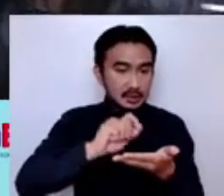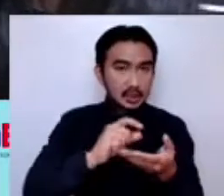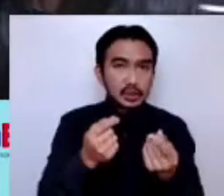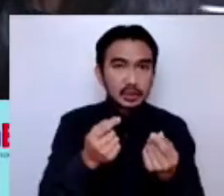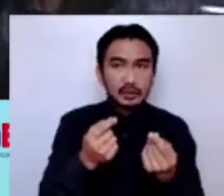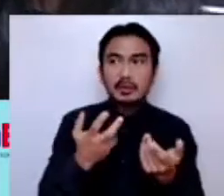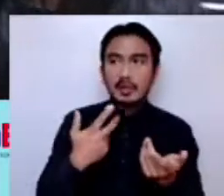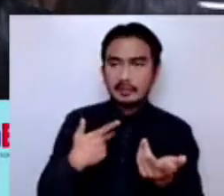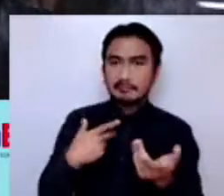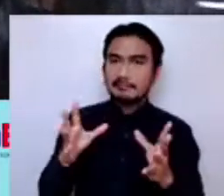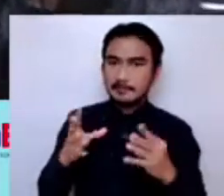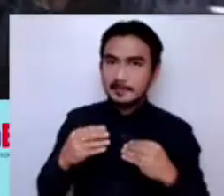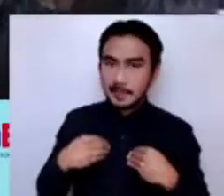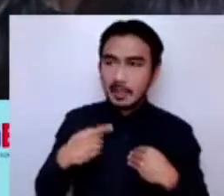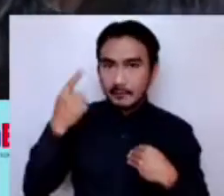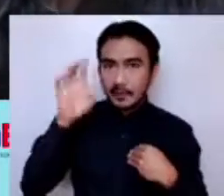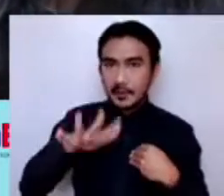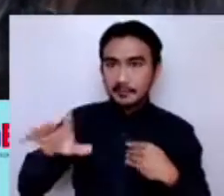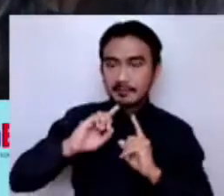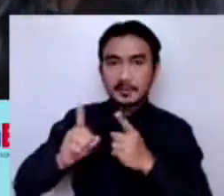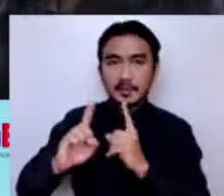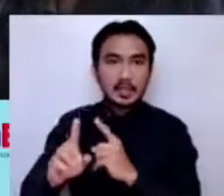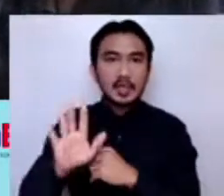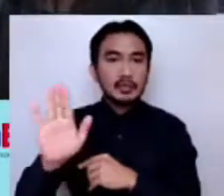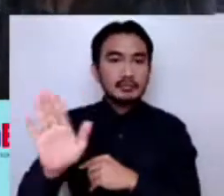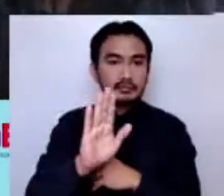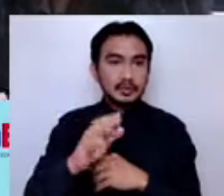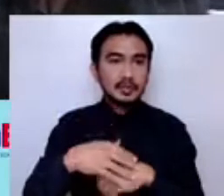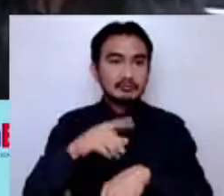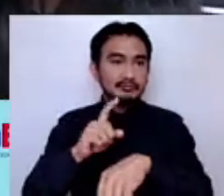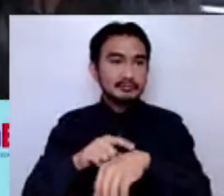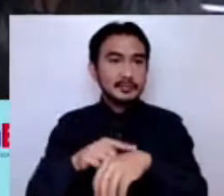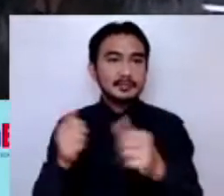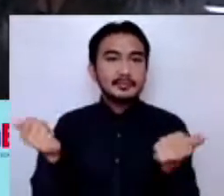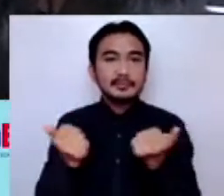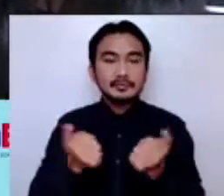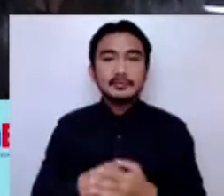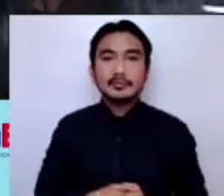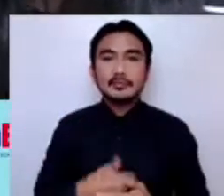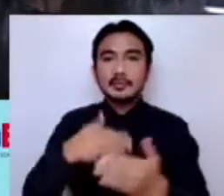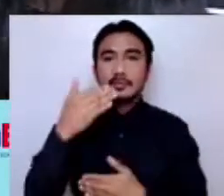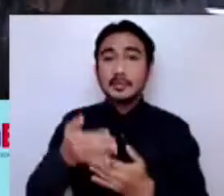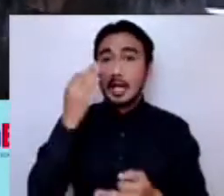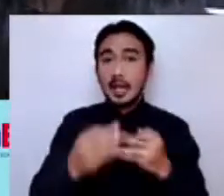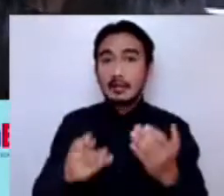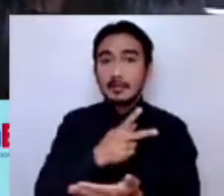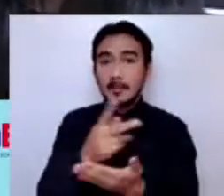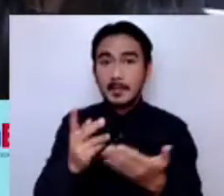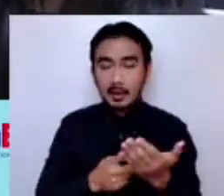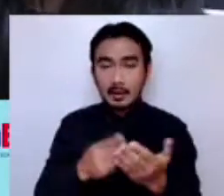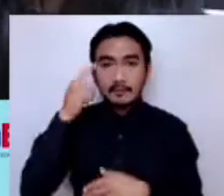and clarifications in real time. So now we are on the last part of